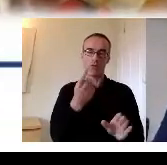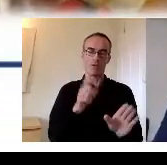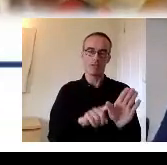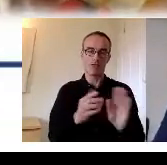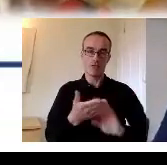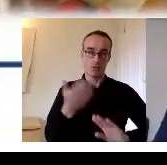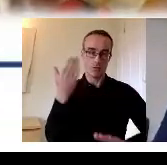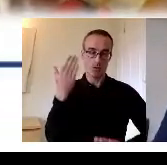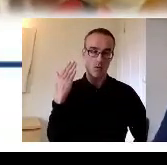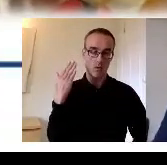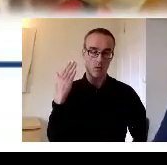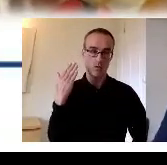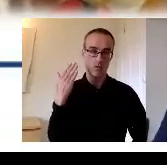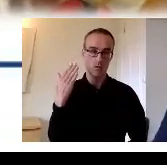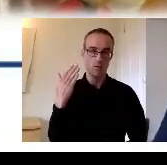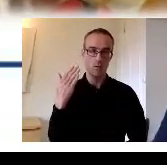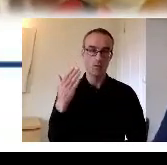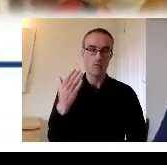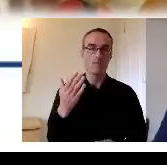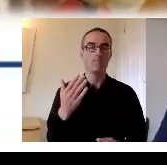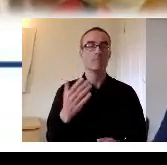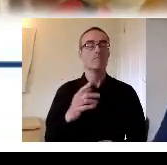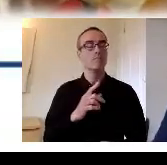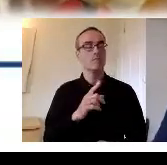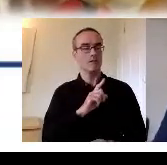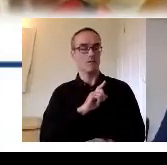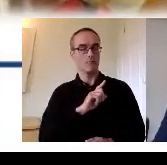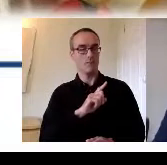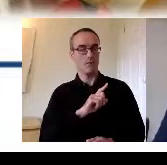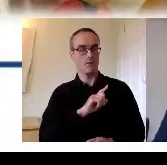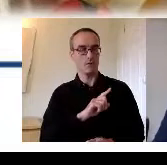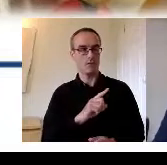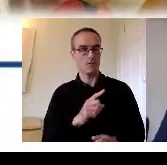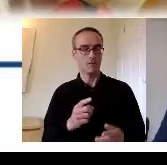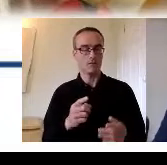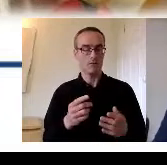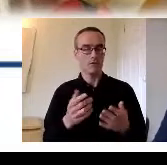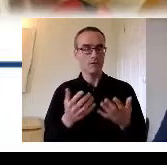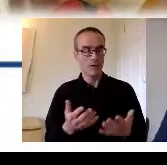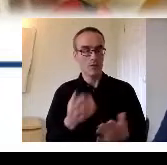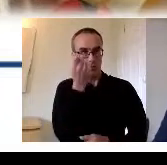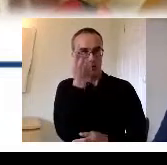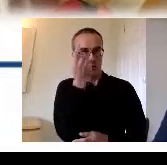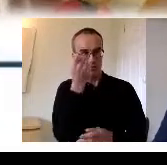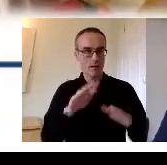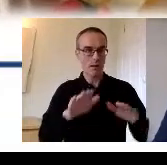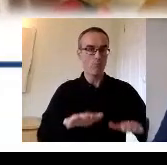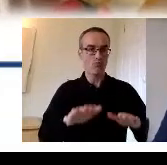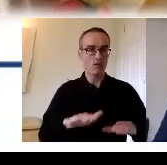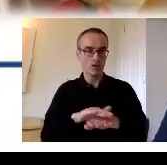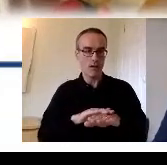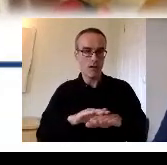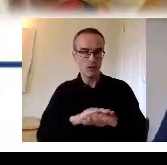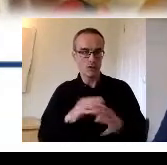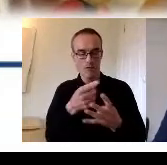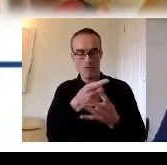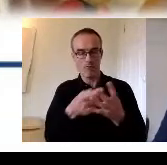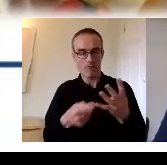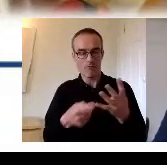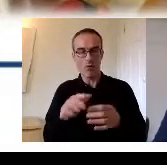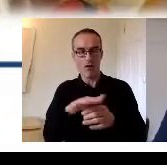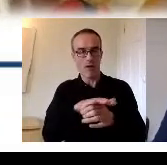again, is about following the insight around British Asians and the four key areas of